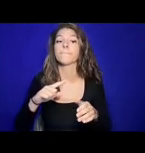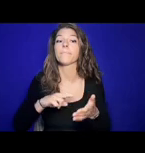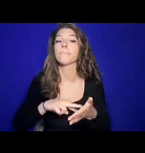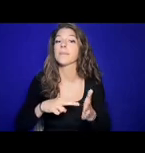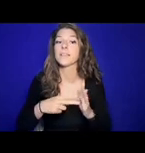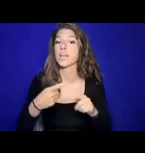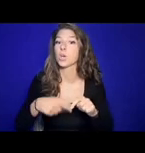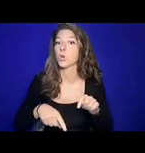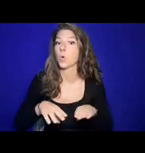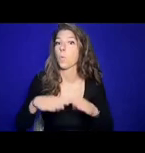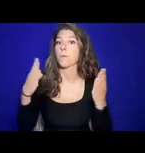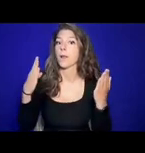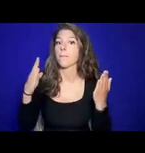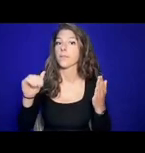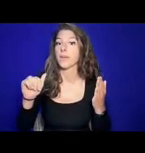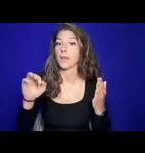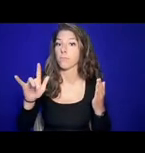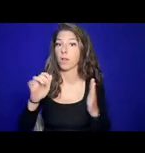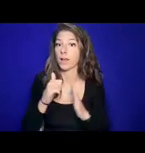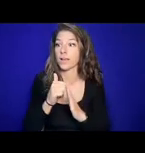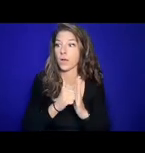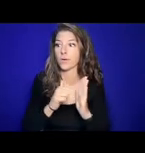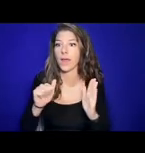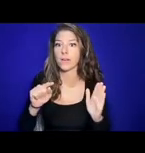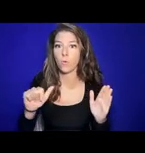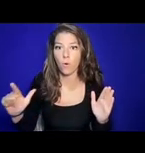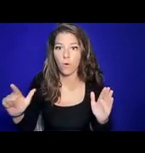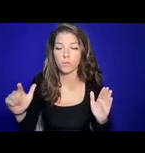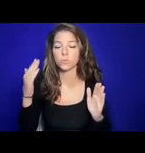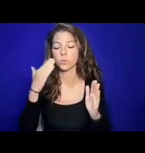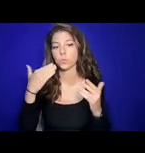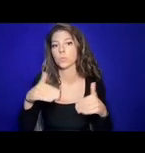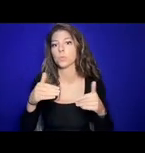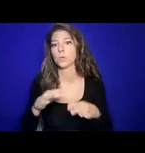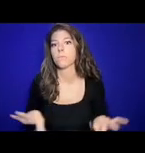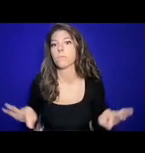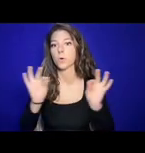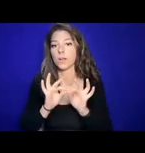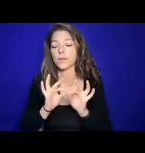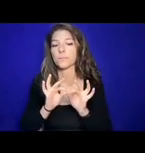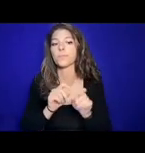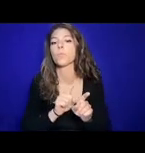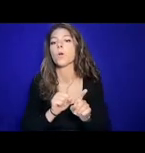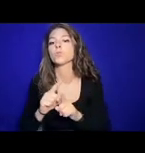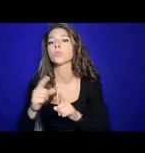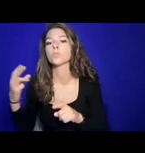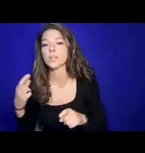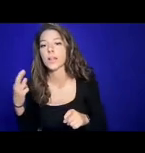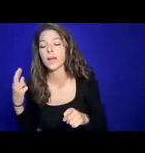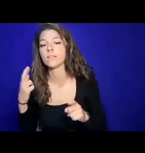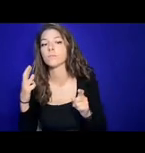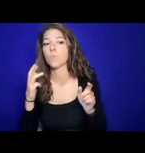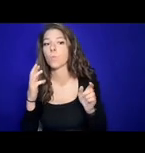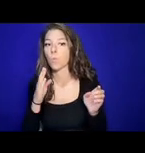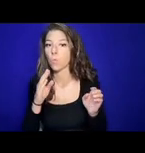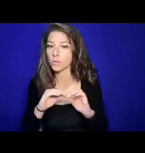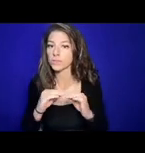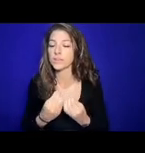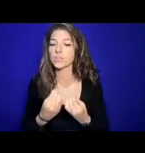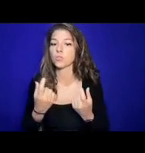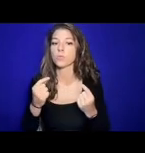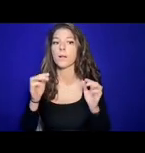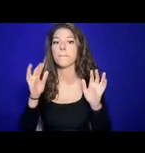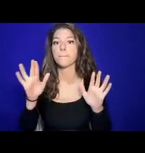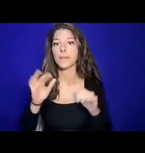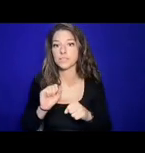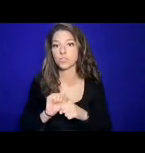weren't able to open up the ABLE account at all. So we knew how important this was. We also realized that organizations are doing an